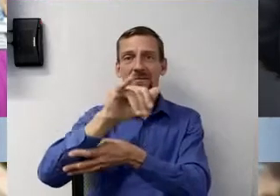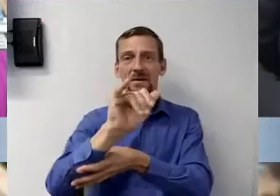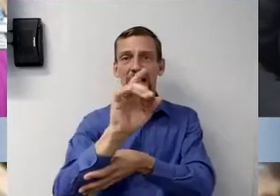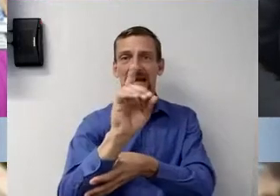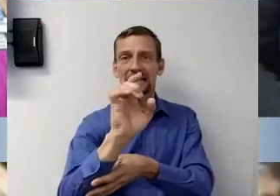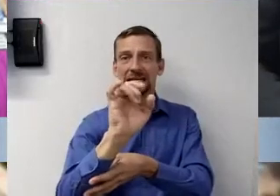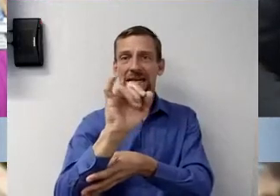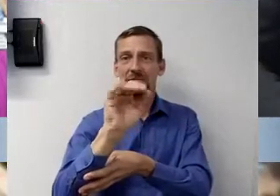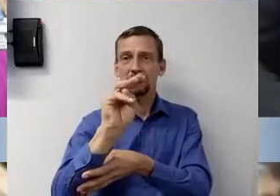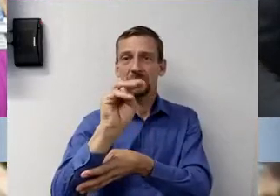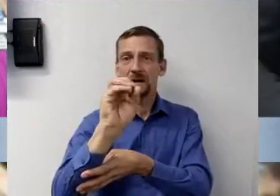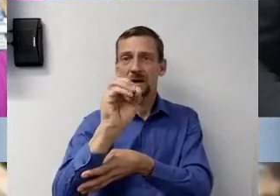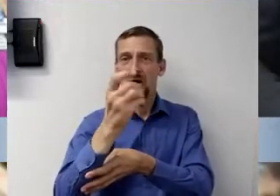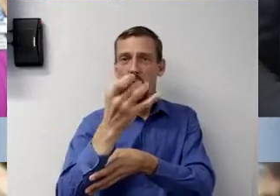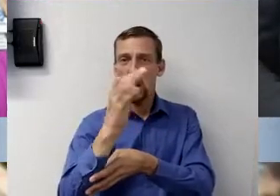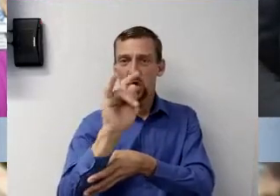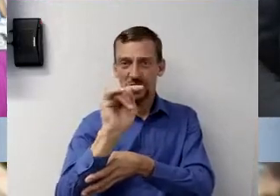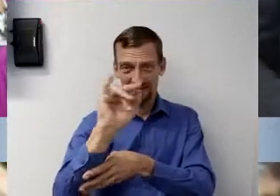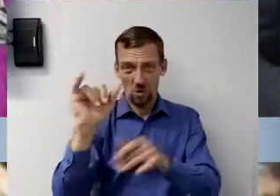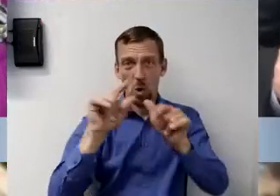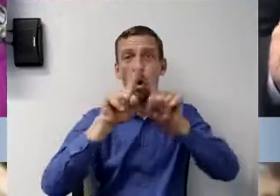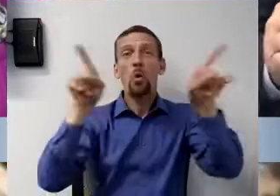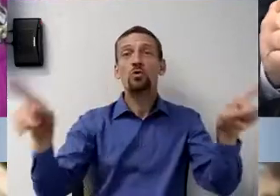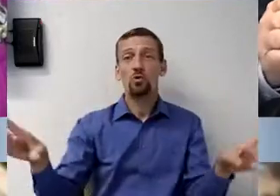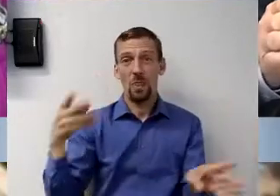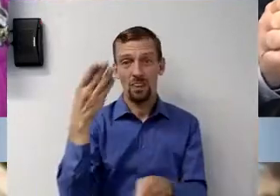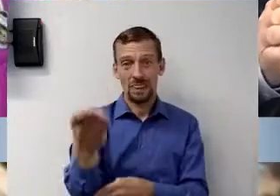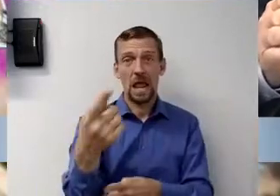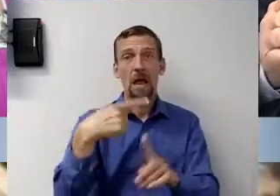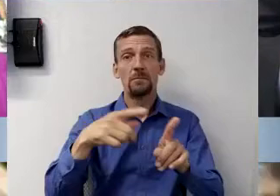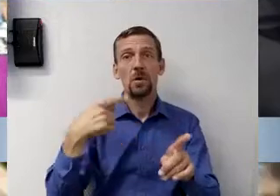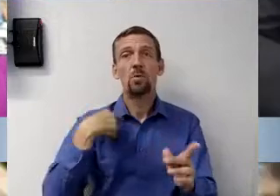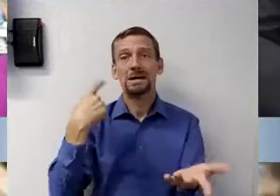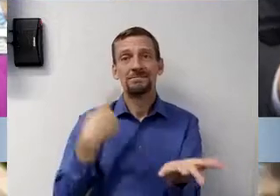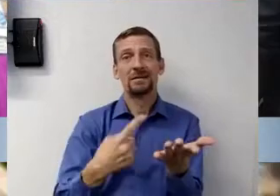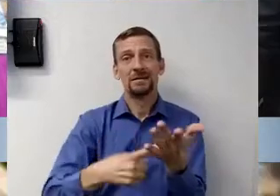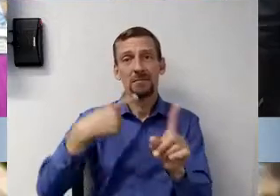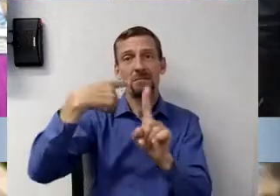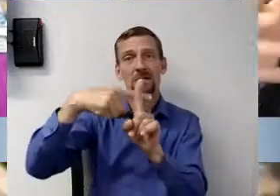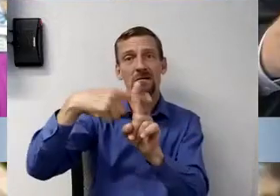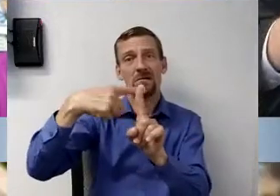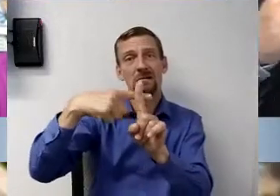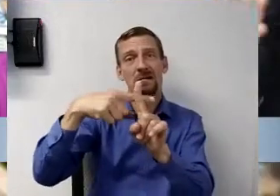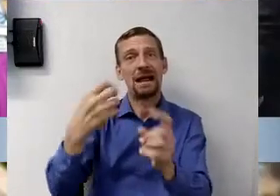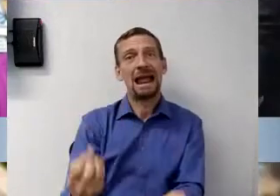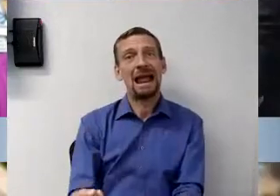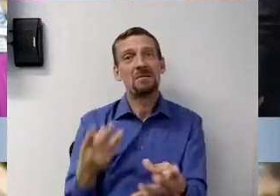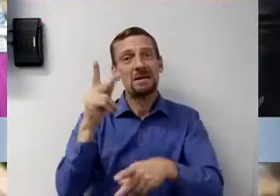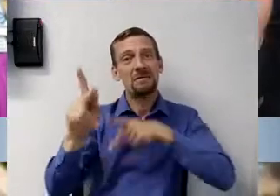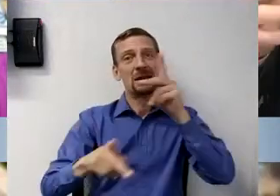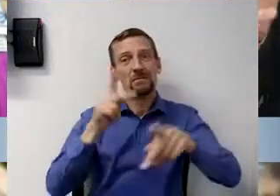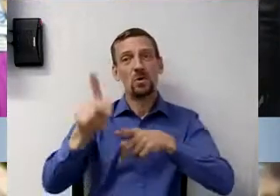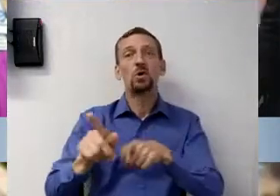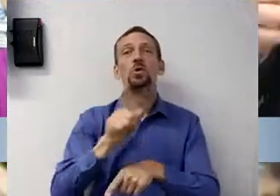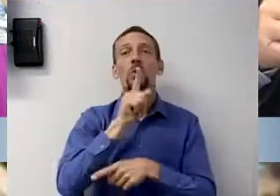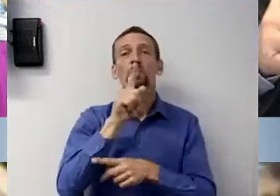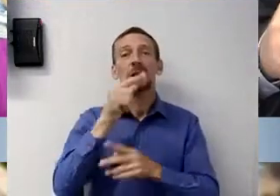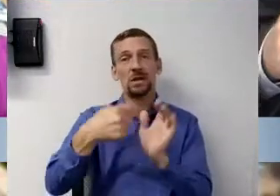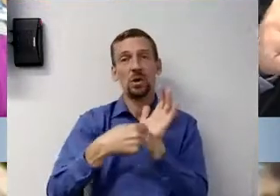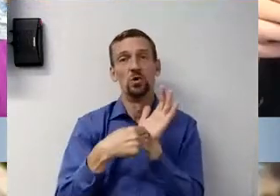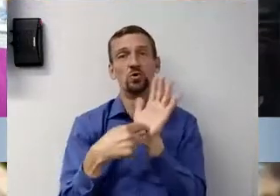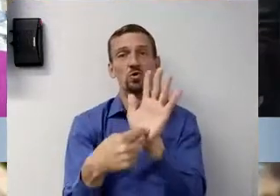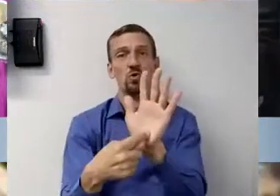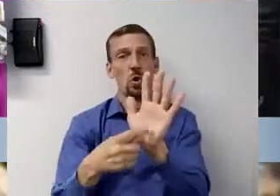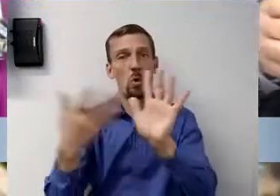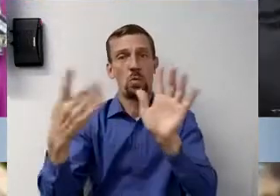time talking about that positivity rate. And interestingly, the county actually put up a slide that showed